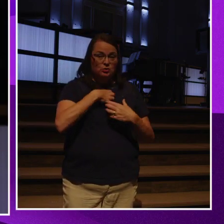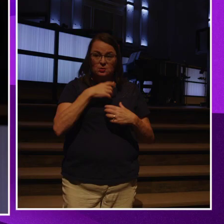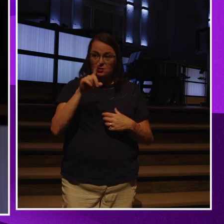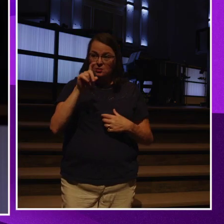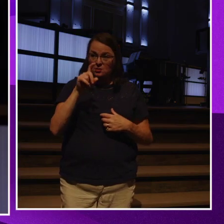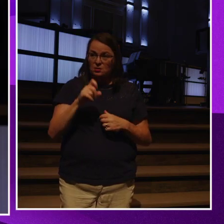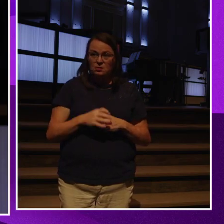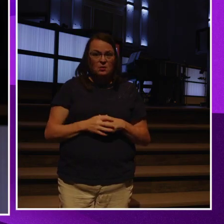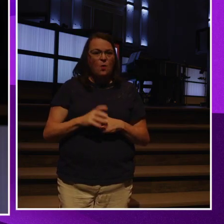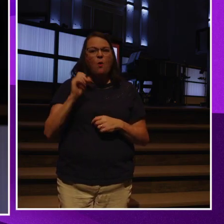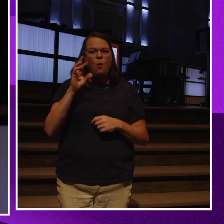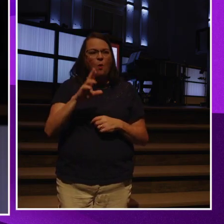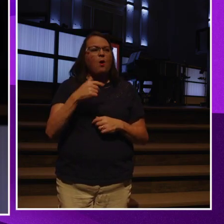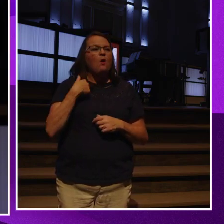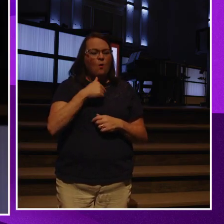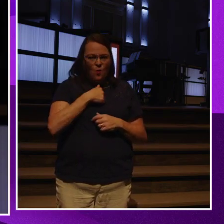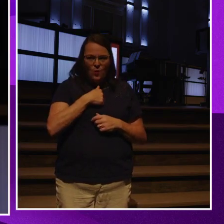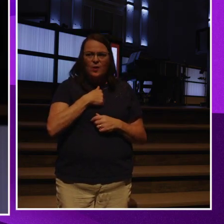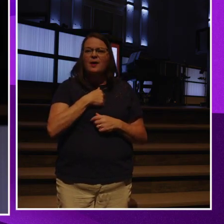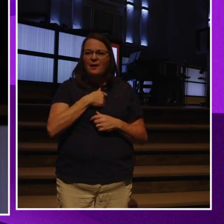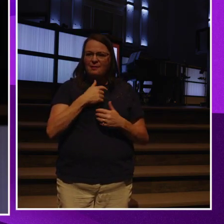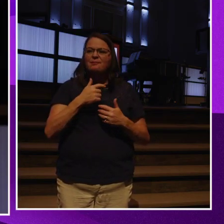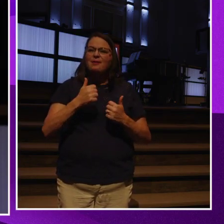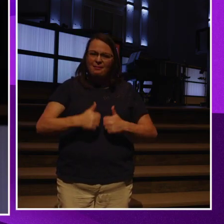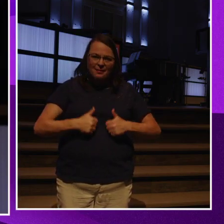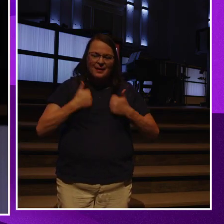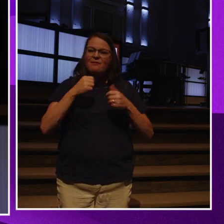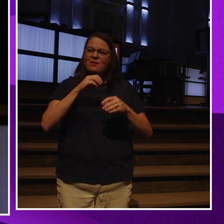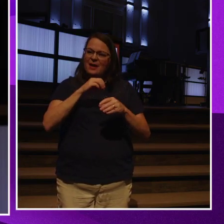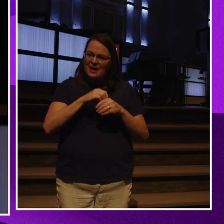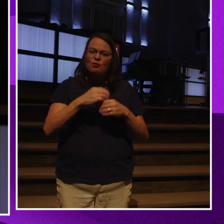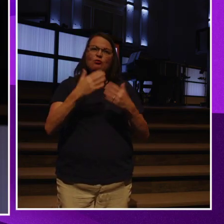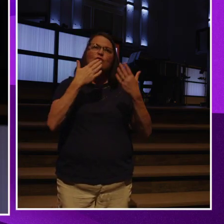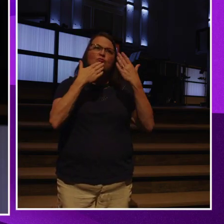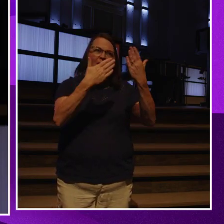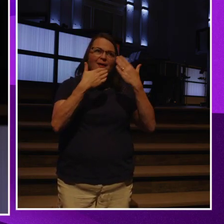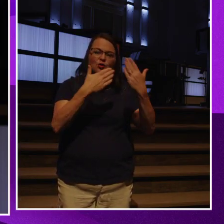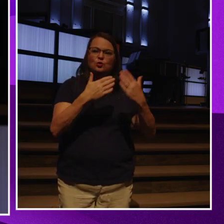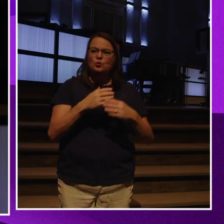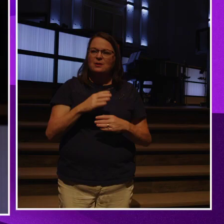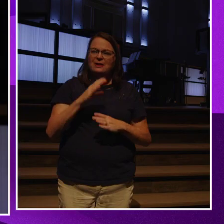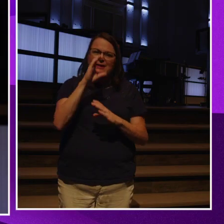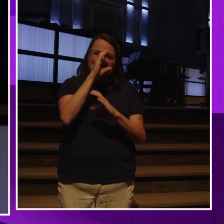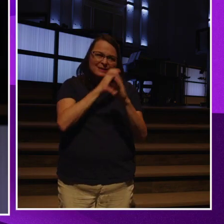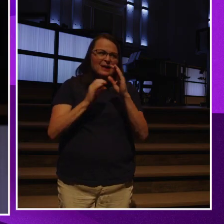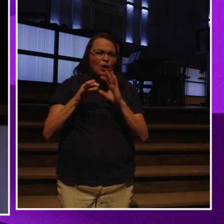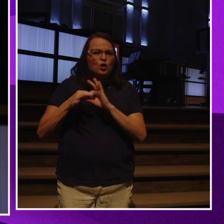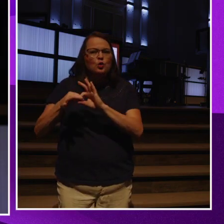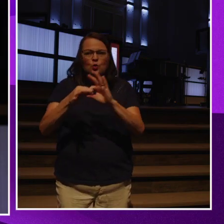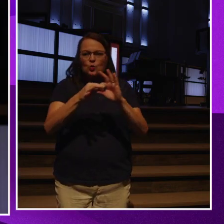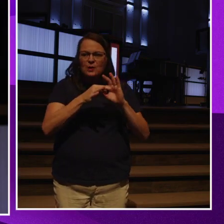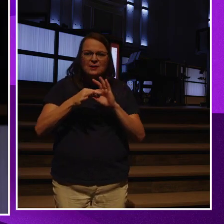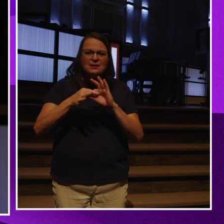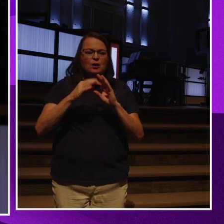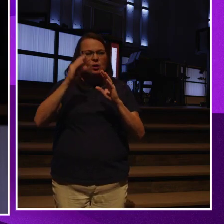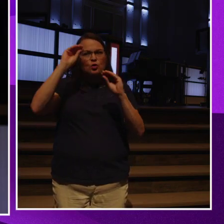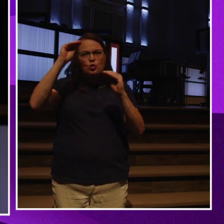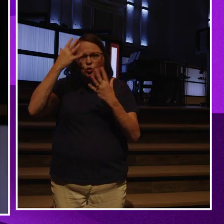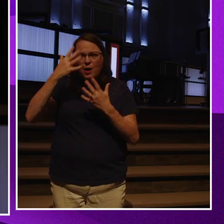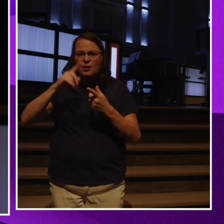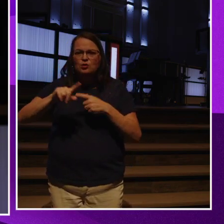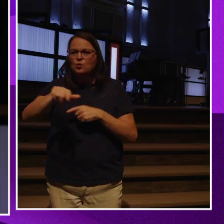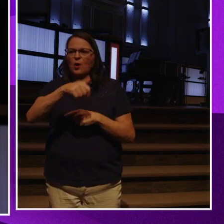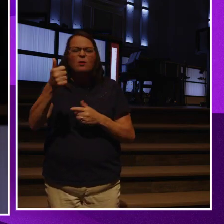Or are we walking in gratitude, seeking unity with grace to others? What does our witness